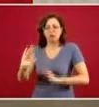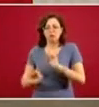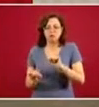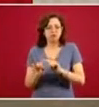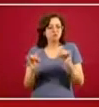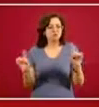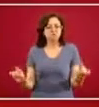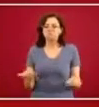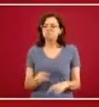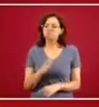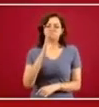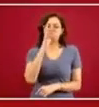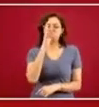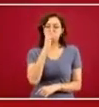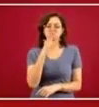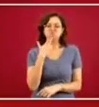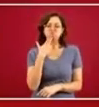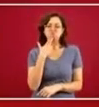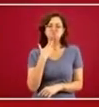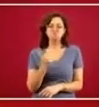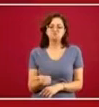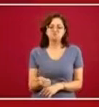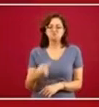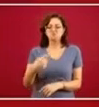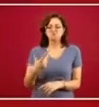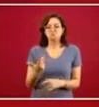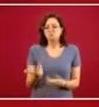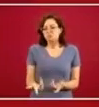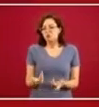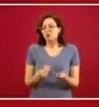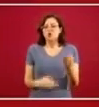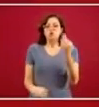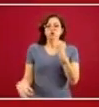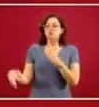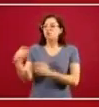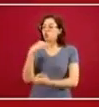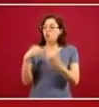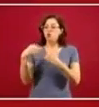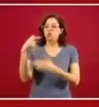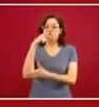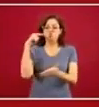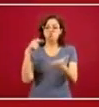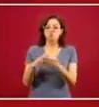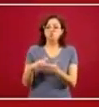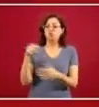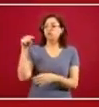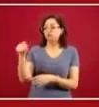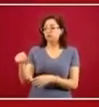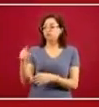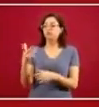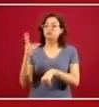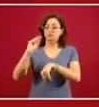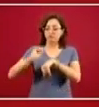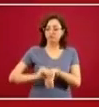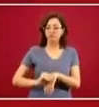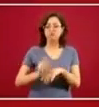no specific need to alter these general handling of dead bodies